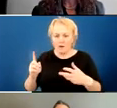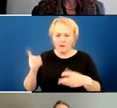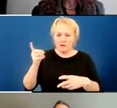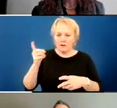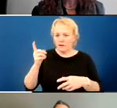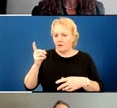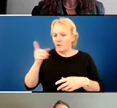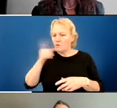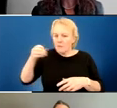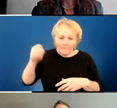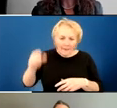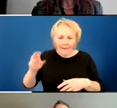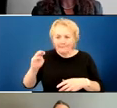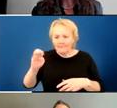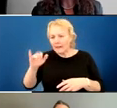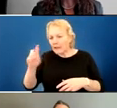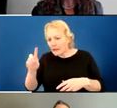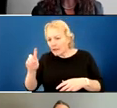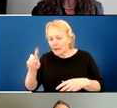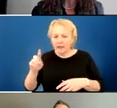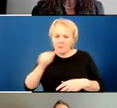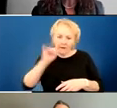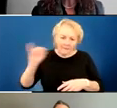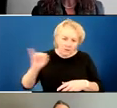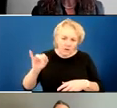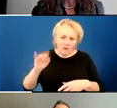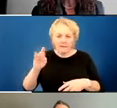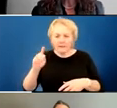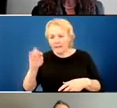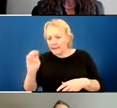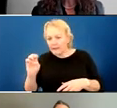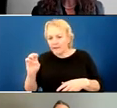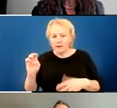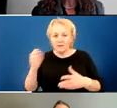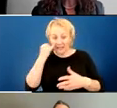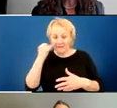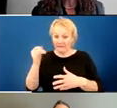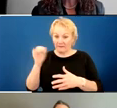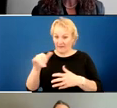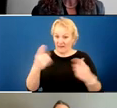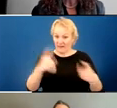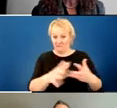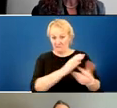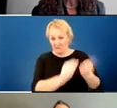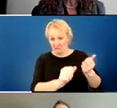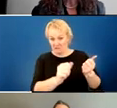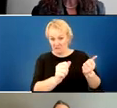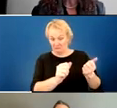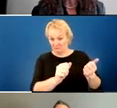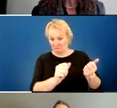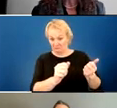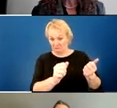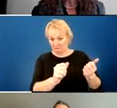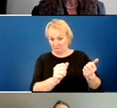through Medicaid, Medicare? Was it a private insurance company? So that if it is damaged or destroyed and needing